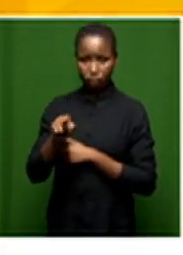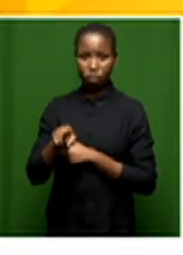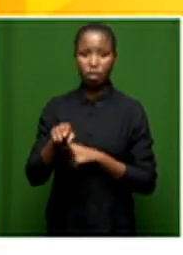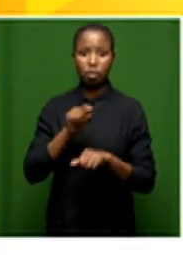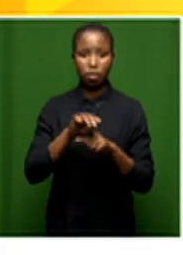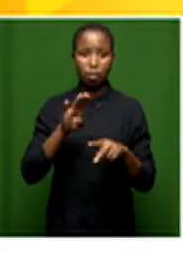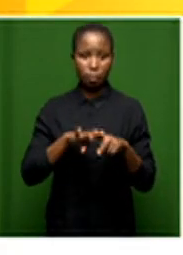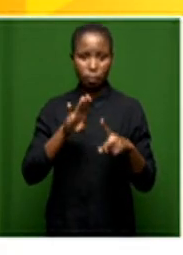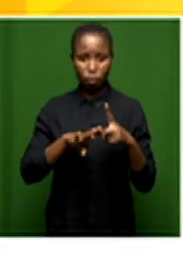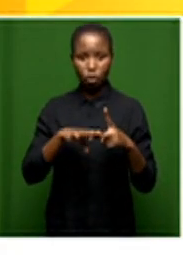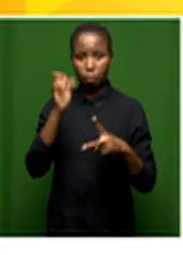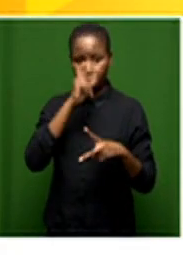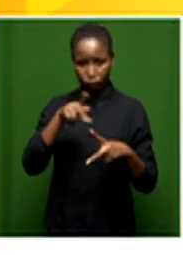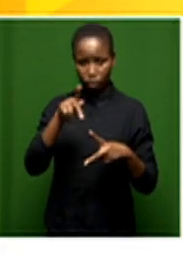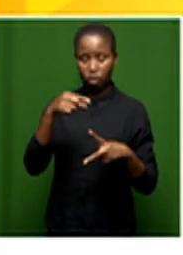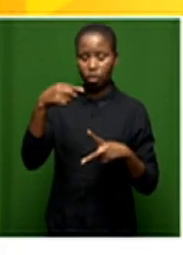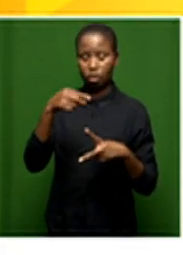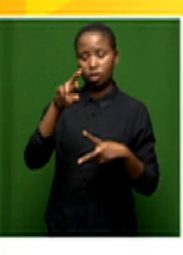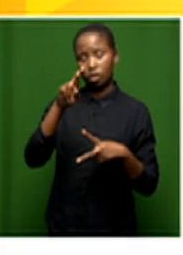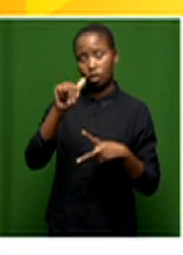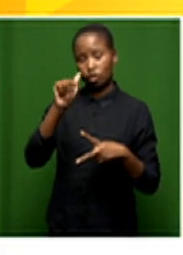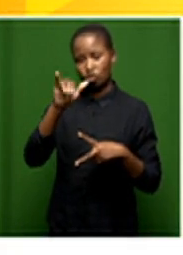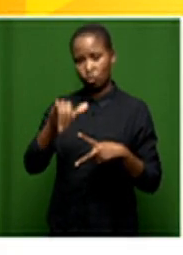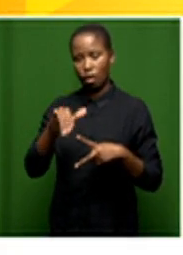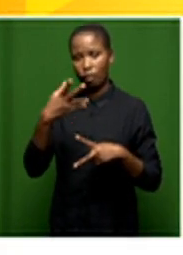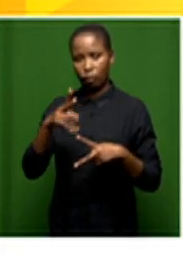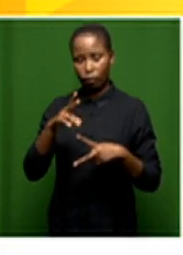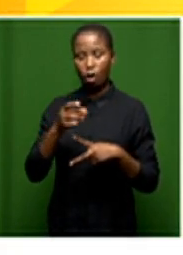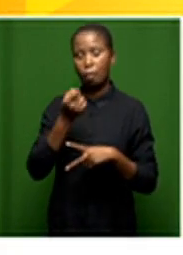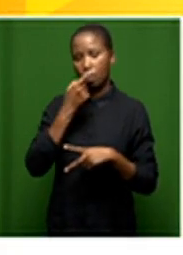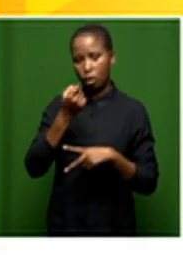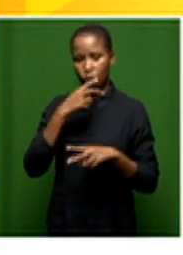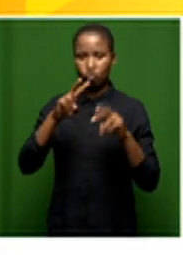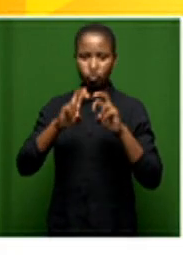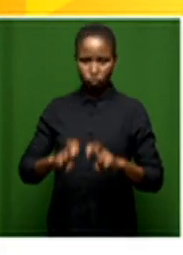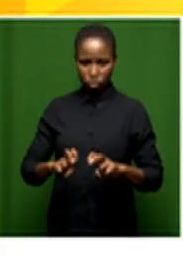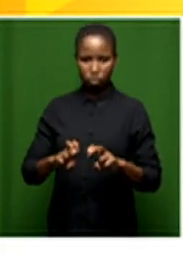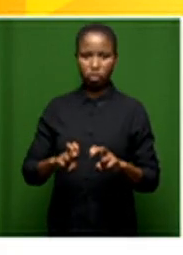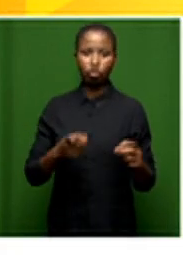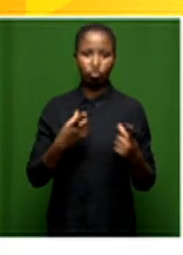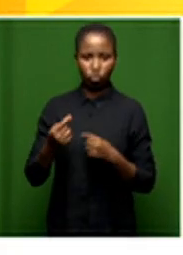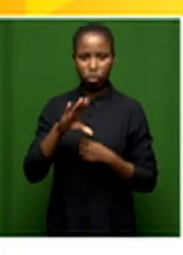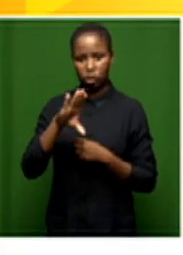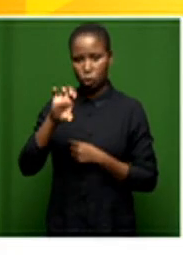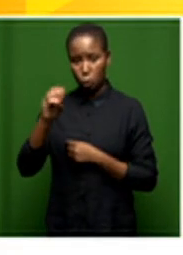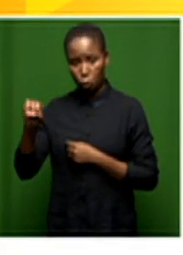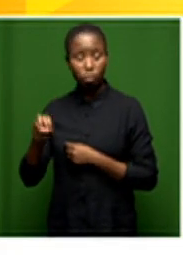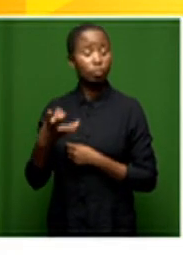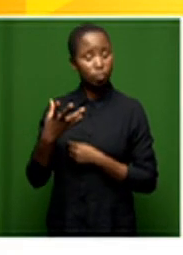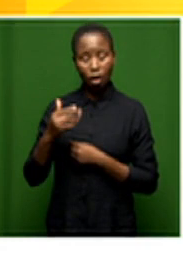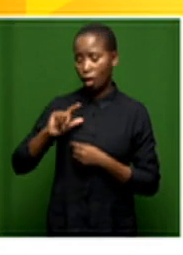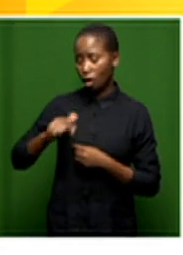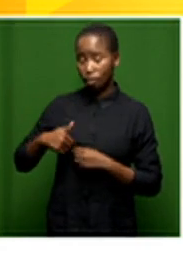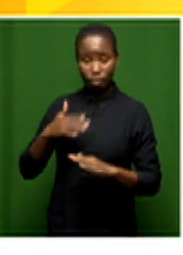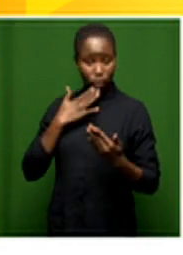who, of course, is the President and CEO of the South African Medical Research Council. Ladies, what a pleasure to have you. Thanks for joining us.